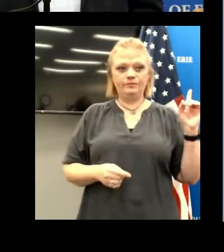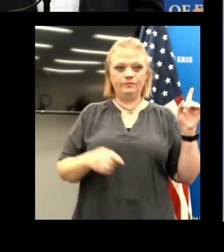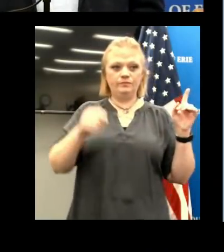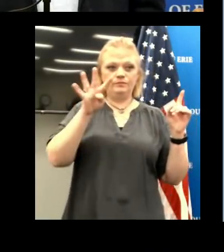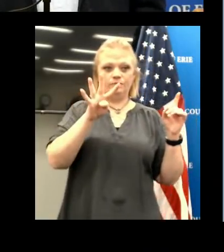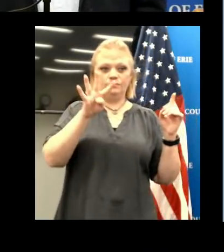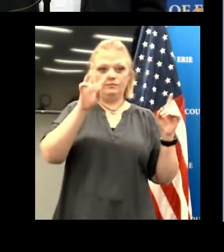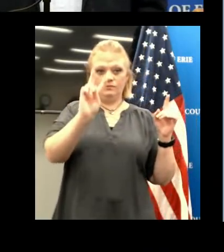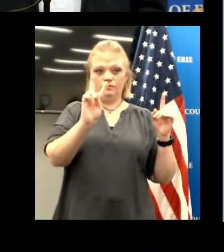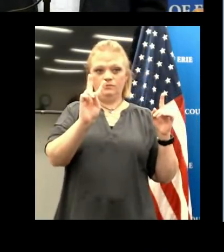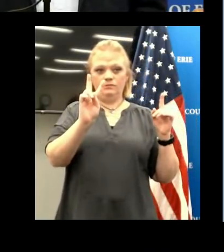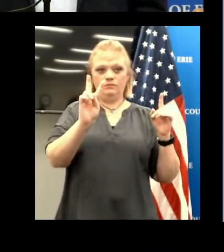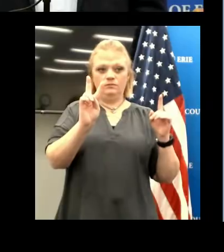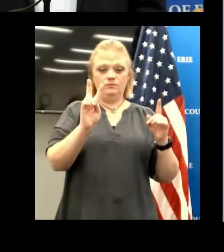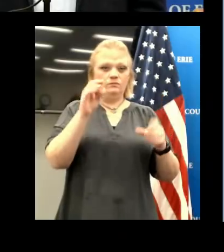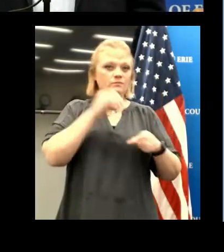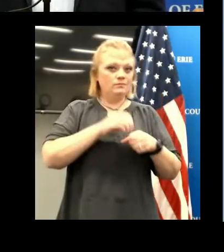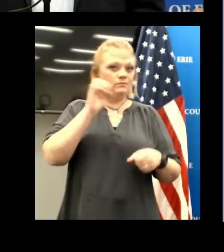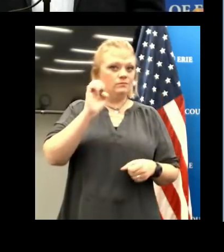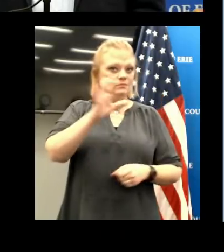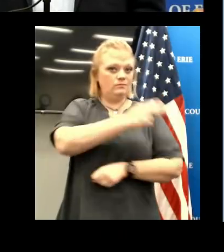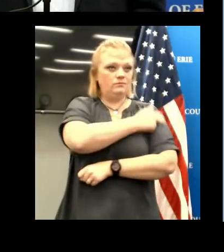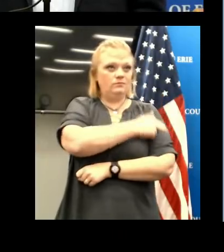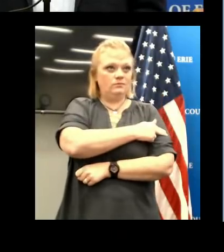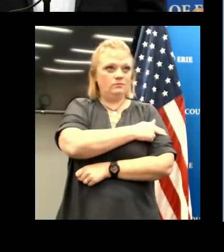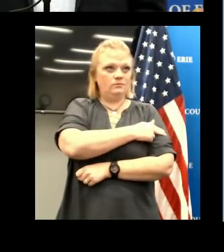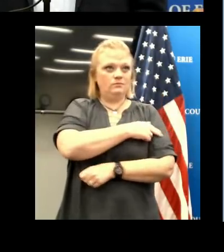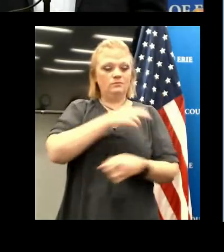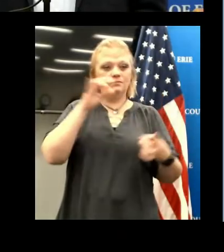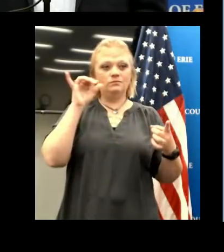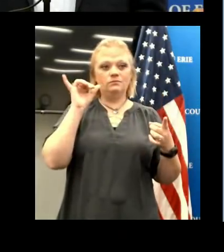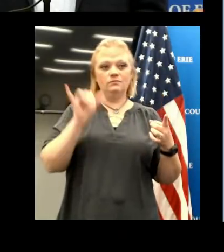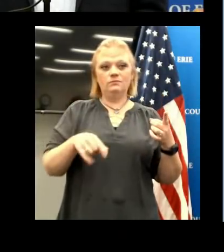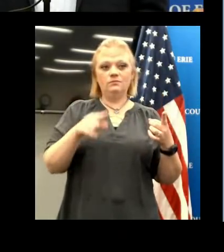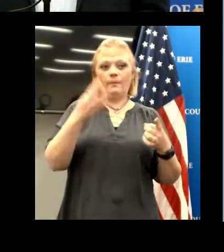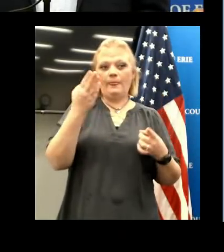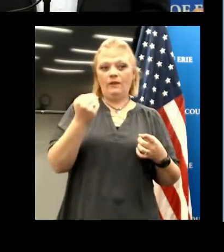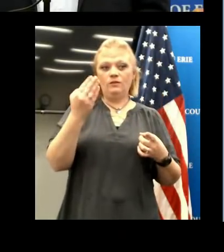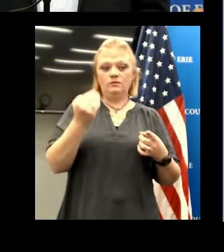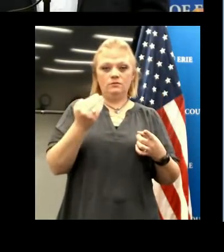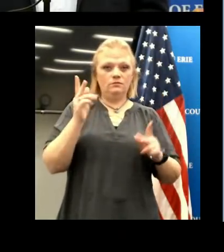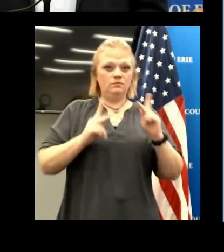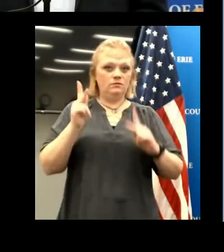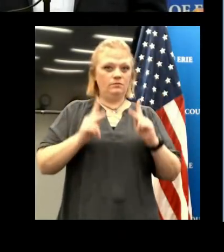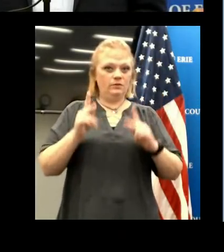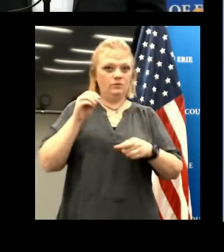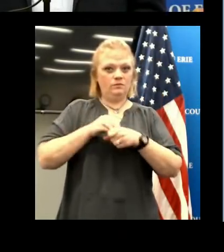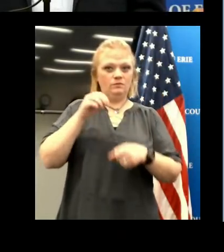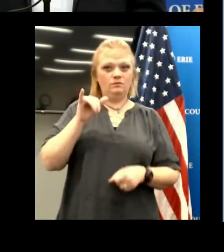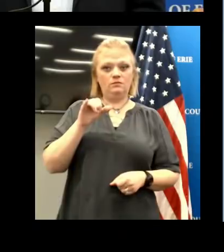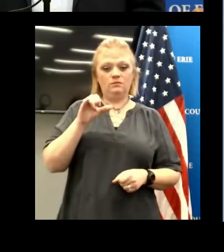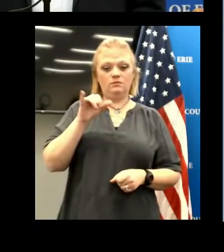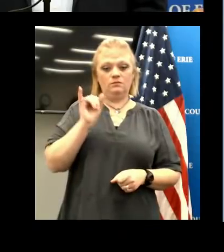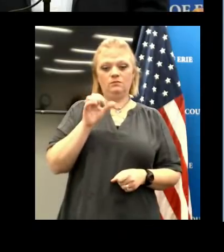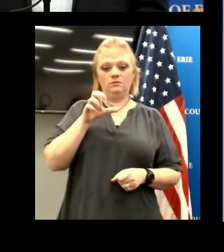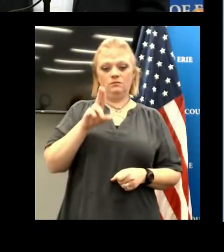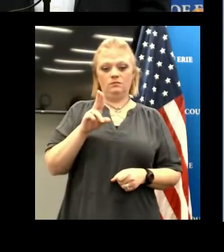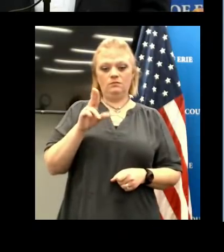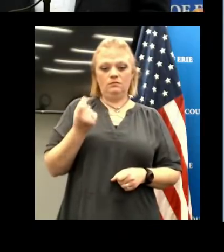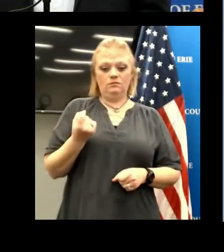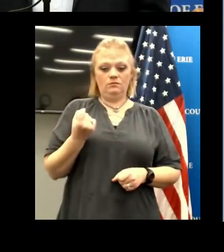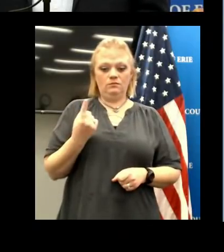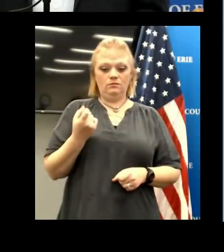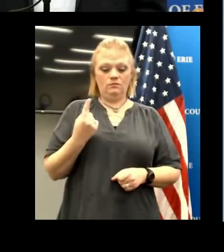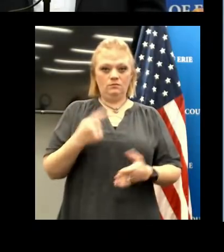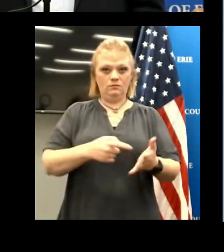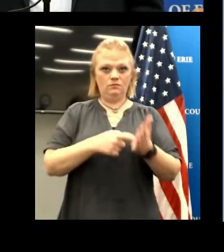42 in Erie County hospitals, of which 14 of them were in the ICU. 11